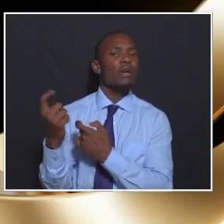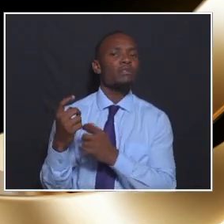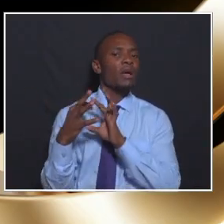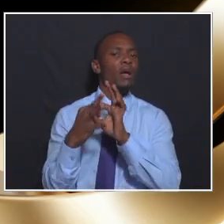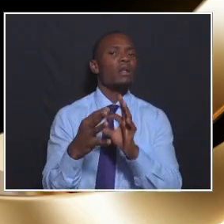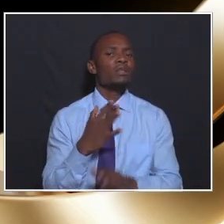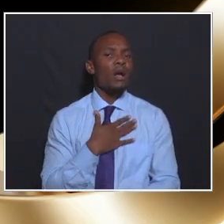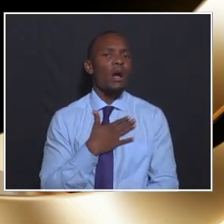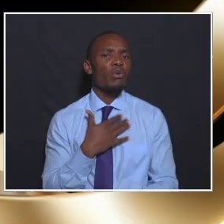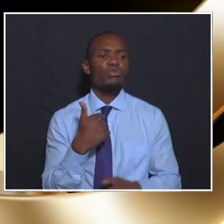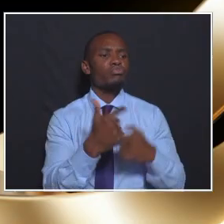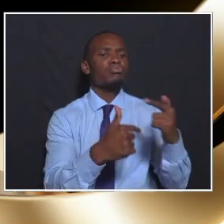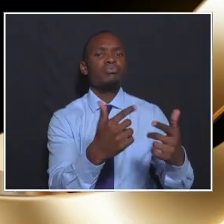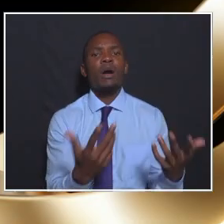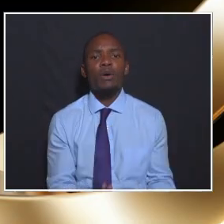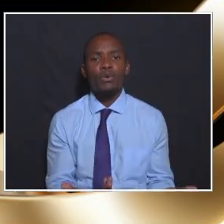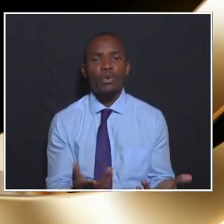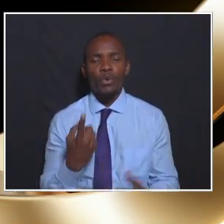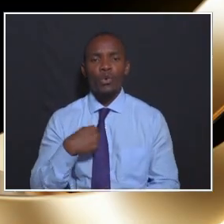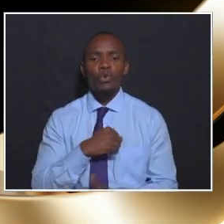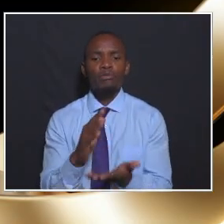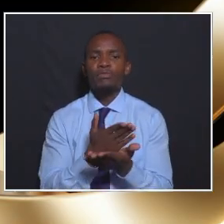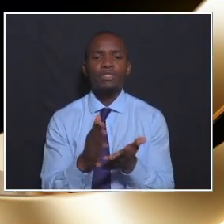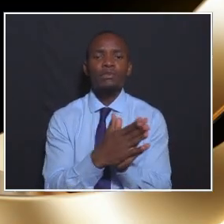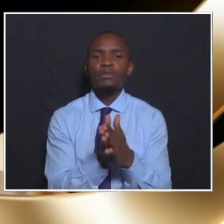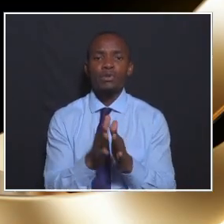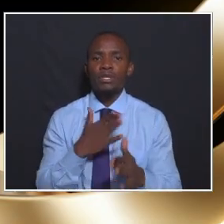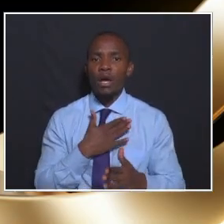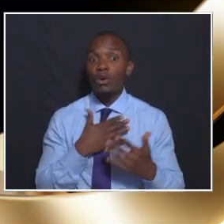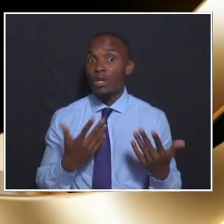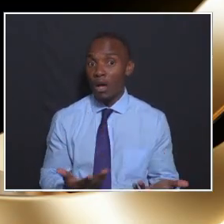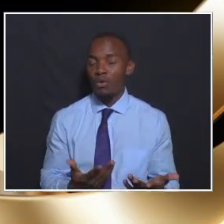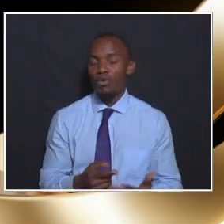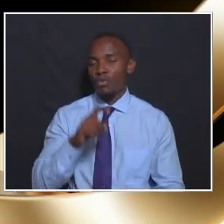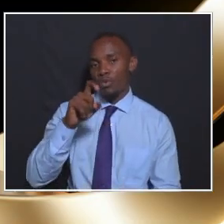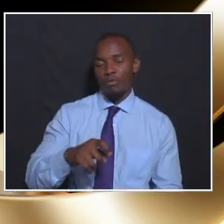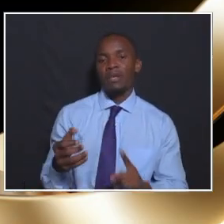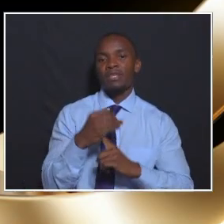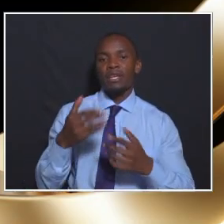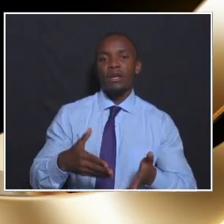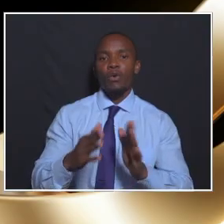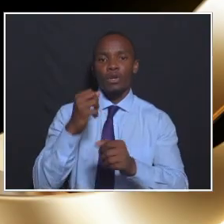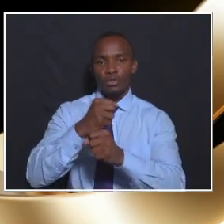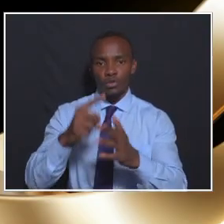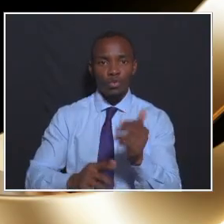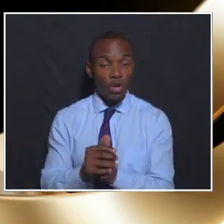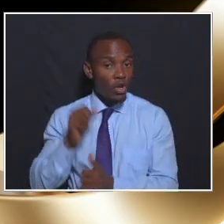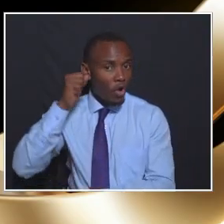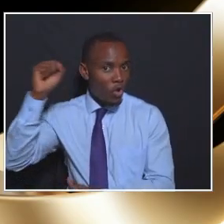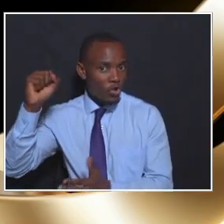world? How are we going to tell our stories? So we have to find ways on how to enhance the